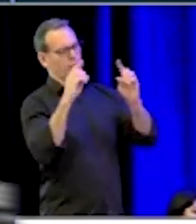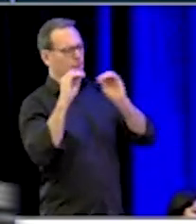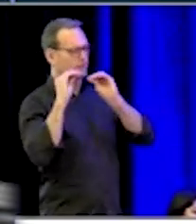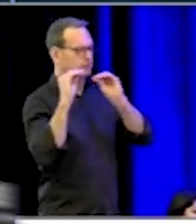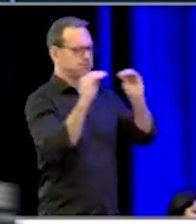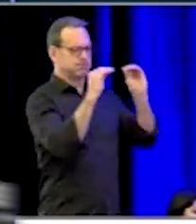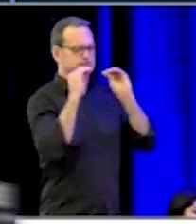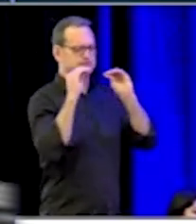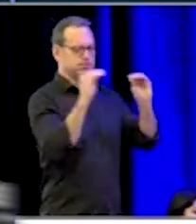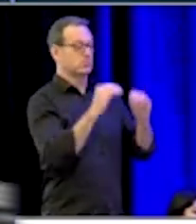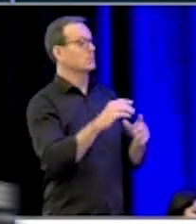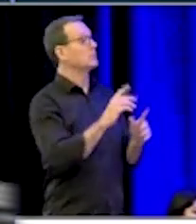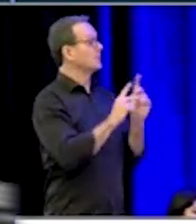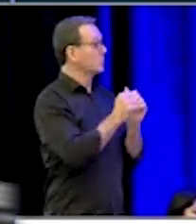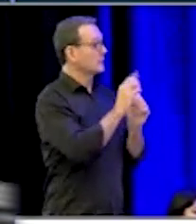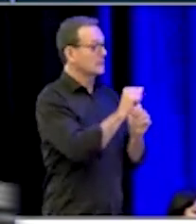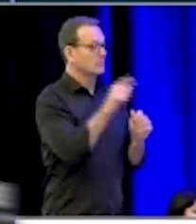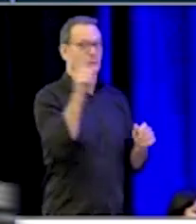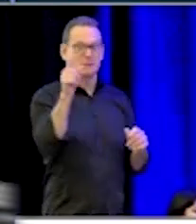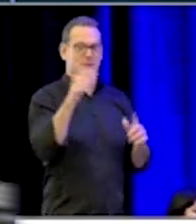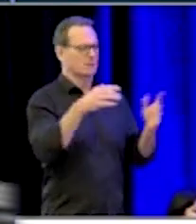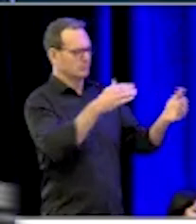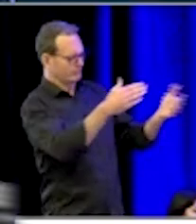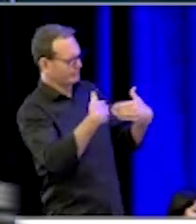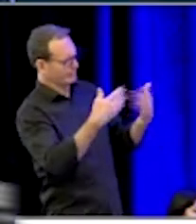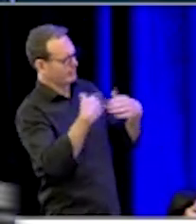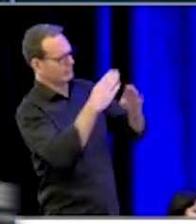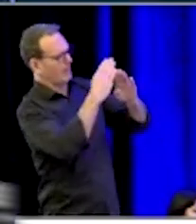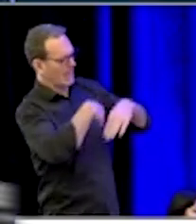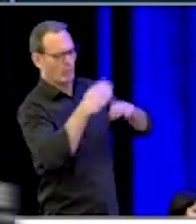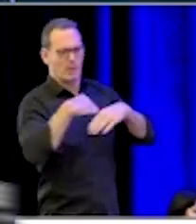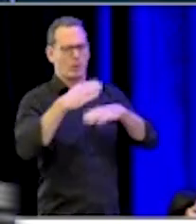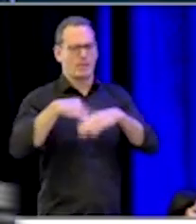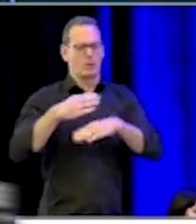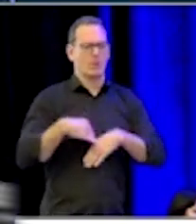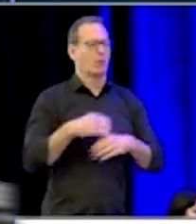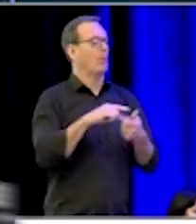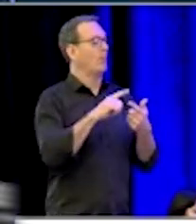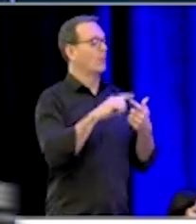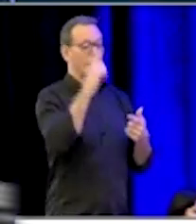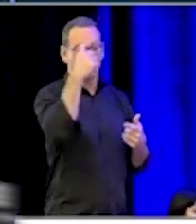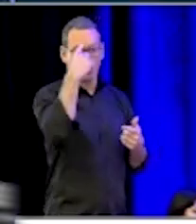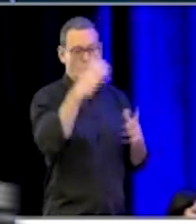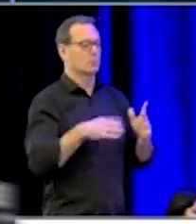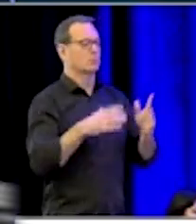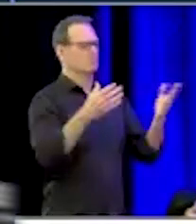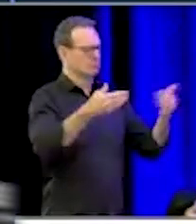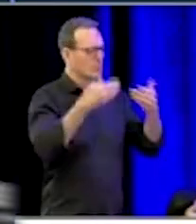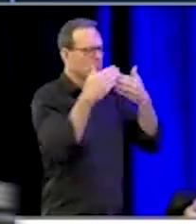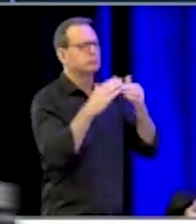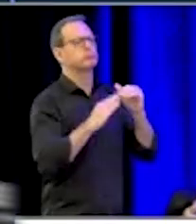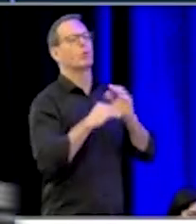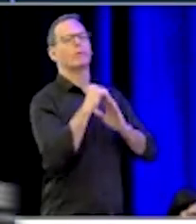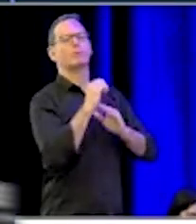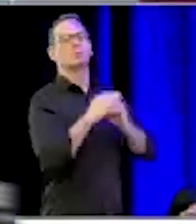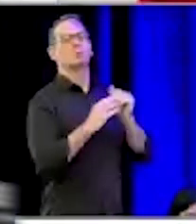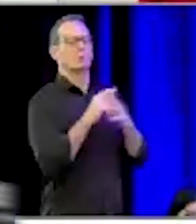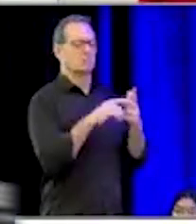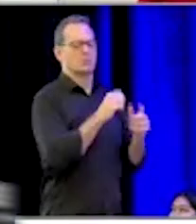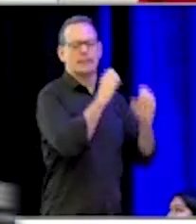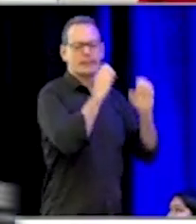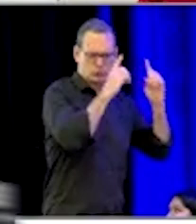disabilities remove barriers and to make it a more comfortable position for employers and educators alike. Next slide,